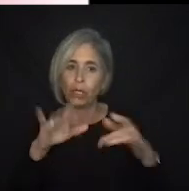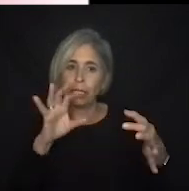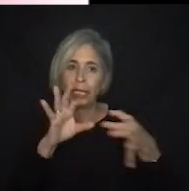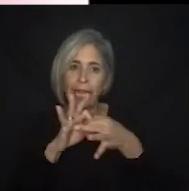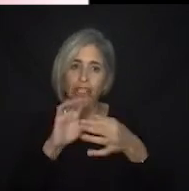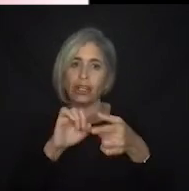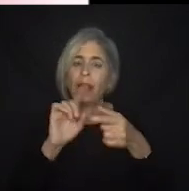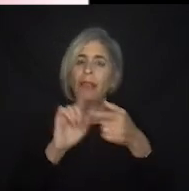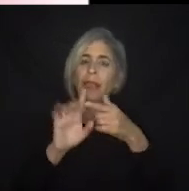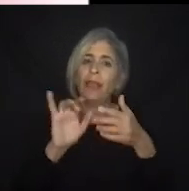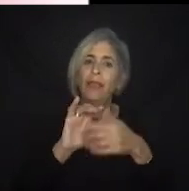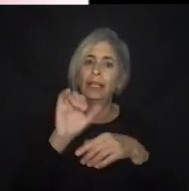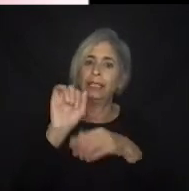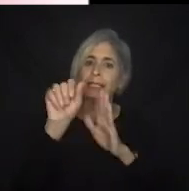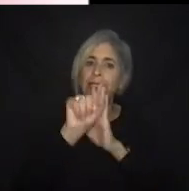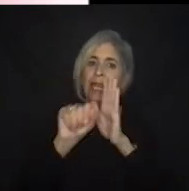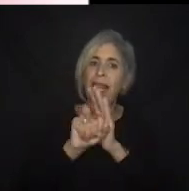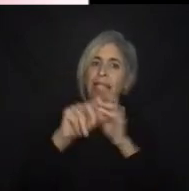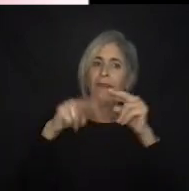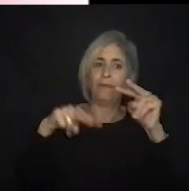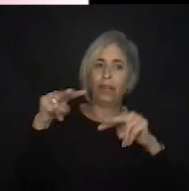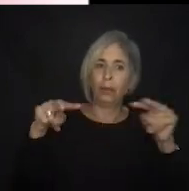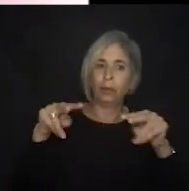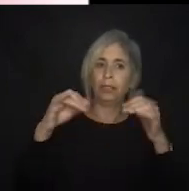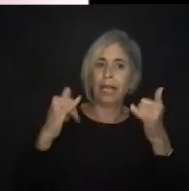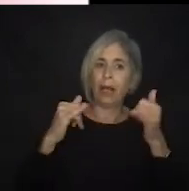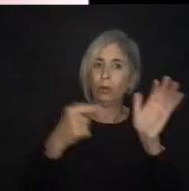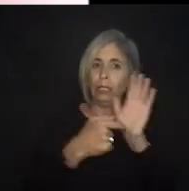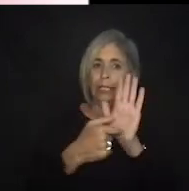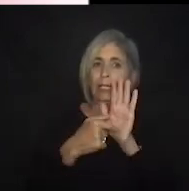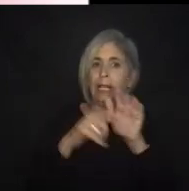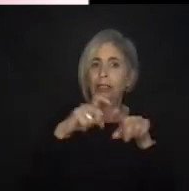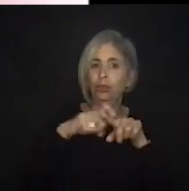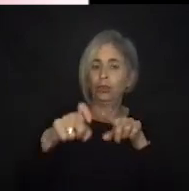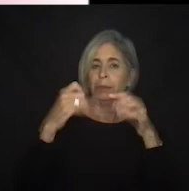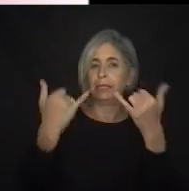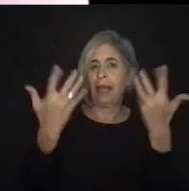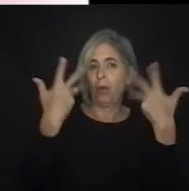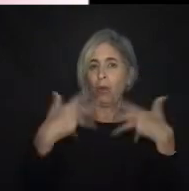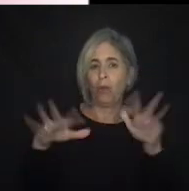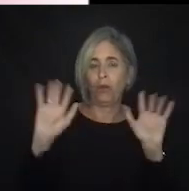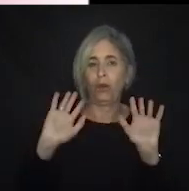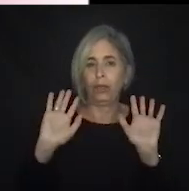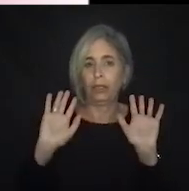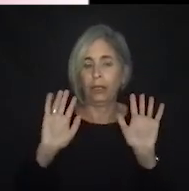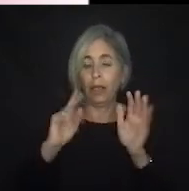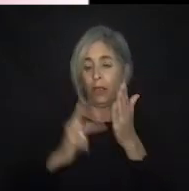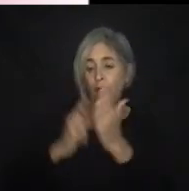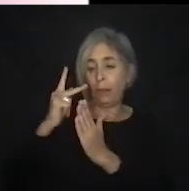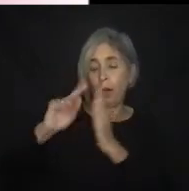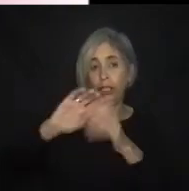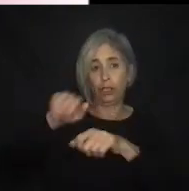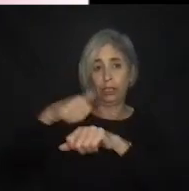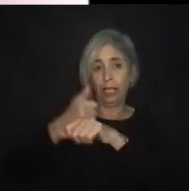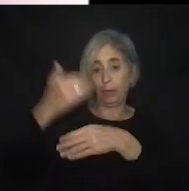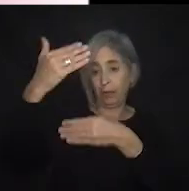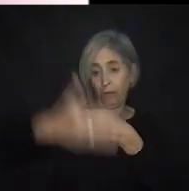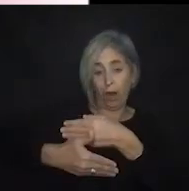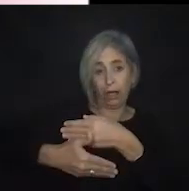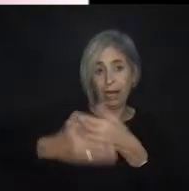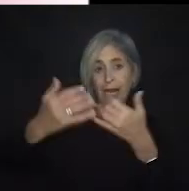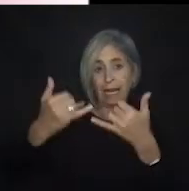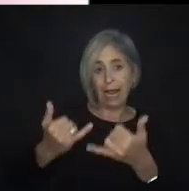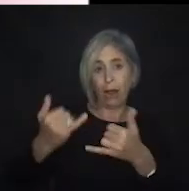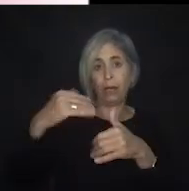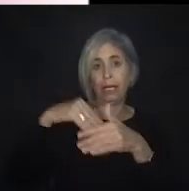set a state variable that indicates the stream is now over. So once the project is set up in the front end, we can